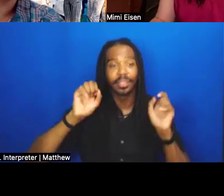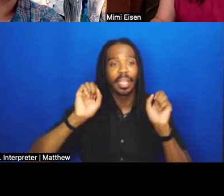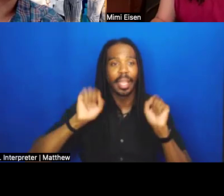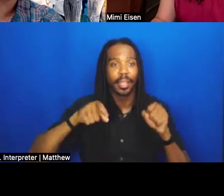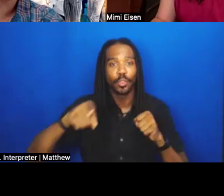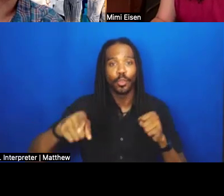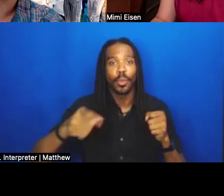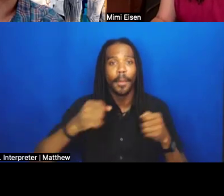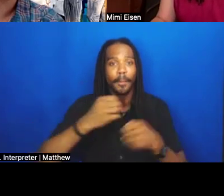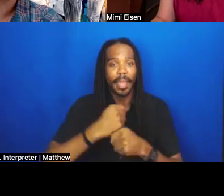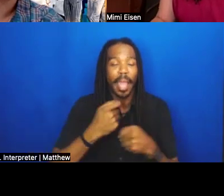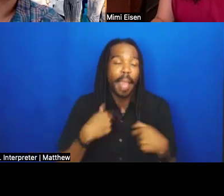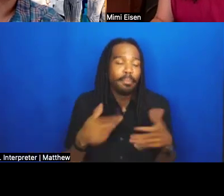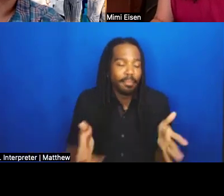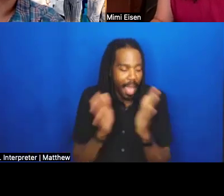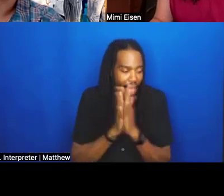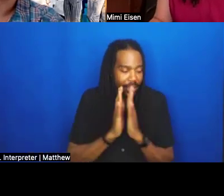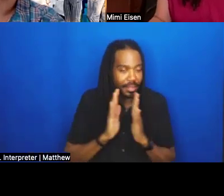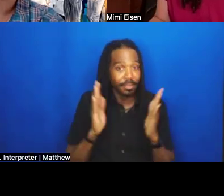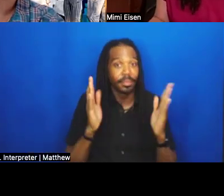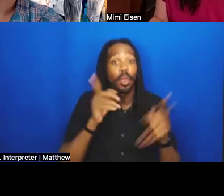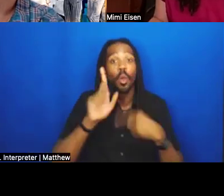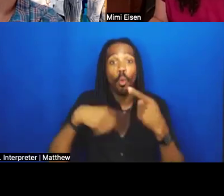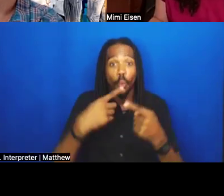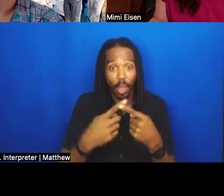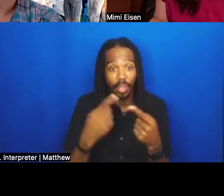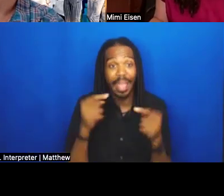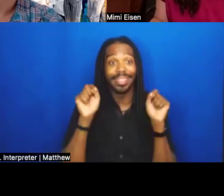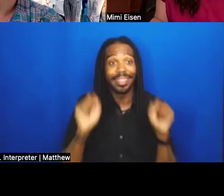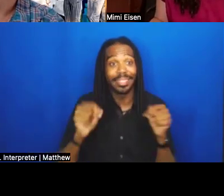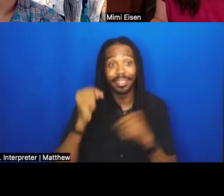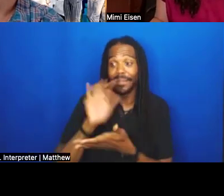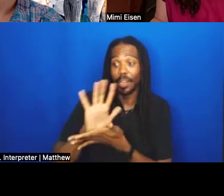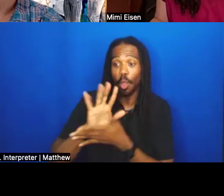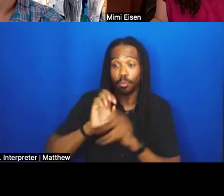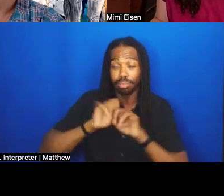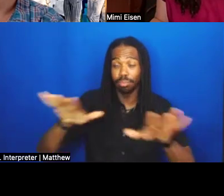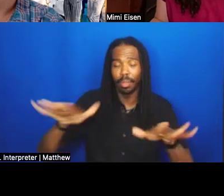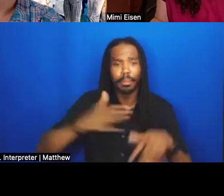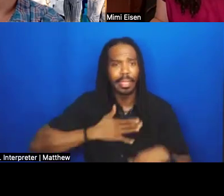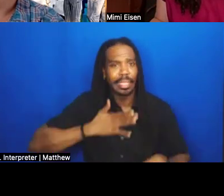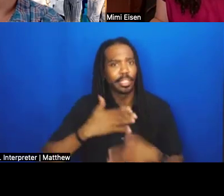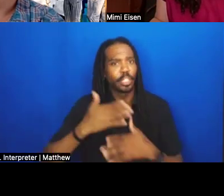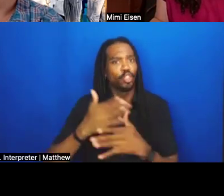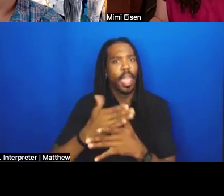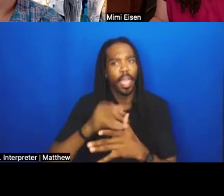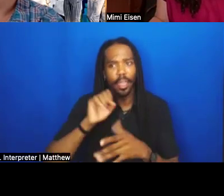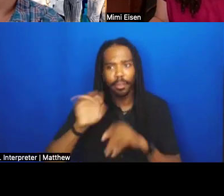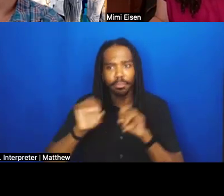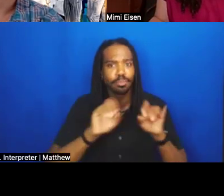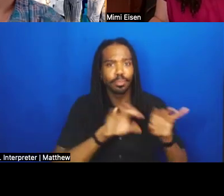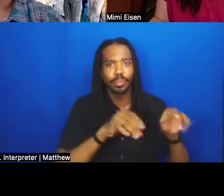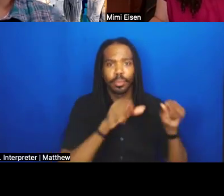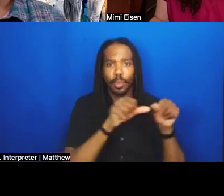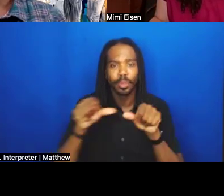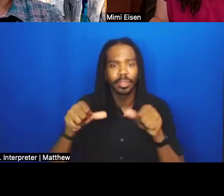if I'm going to ask you, once this video comes out, please share it, because there's 50 of us on this call. I